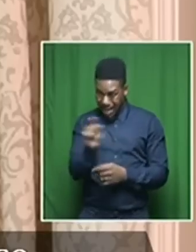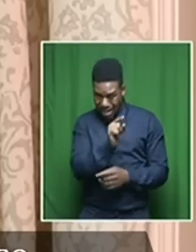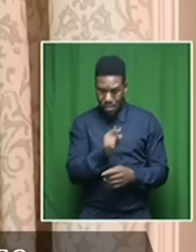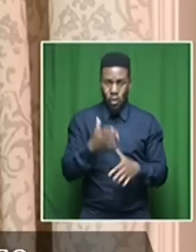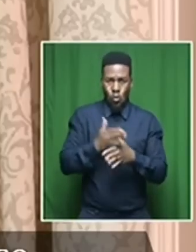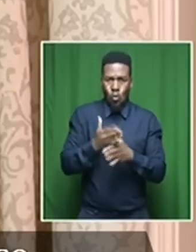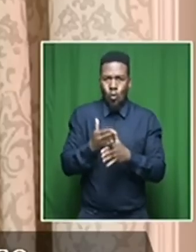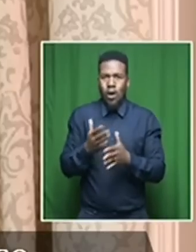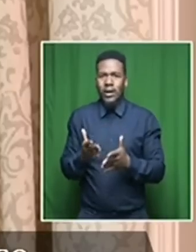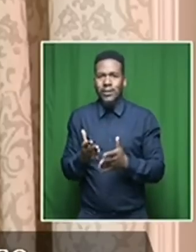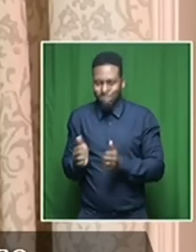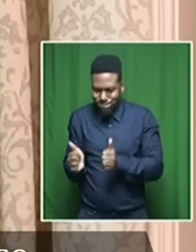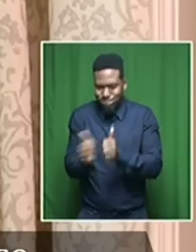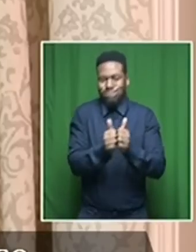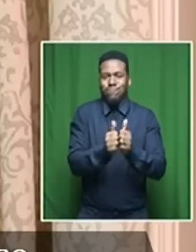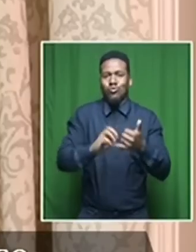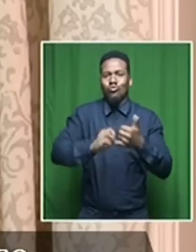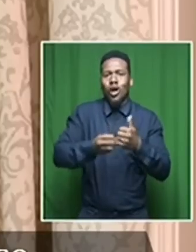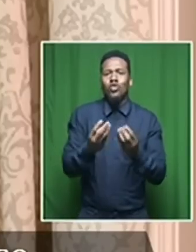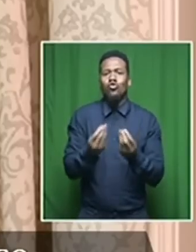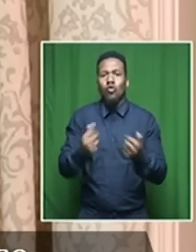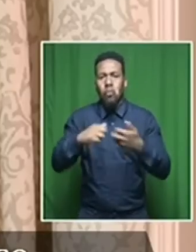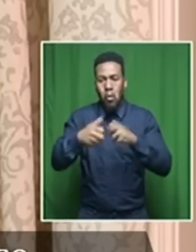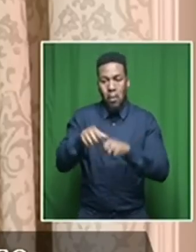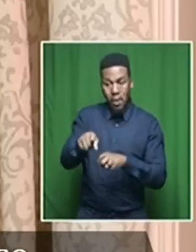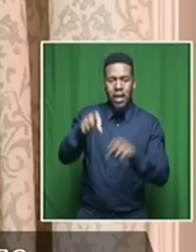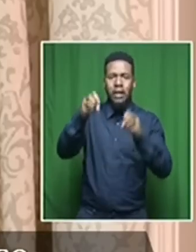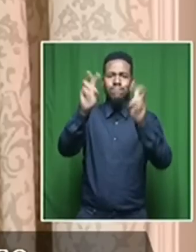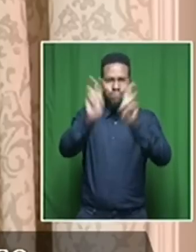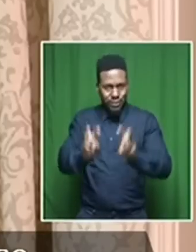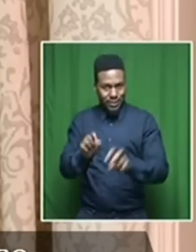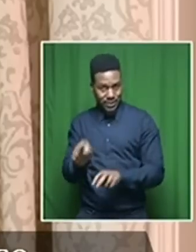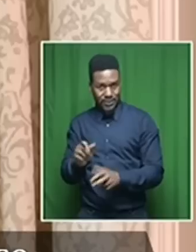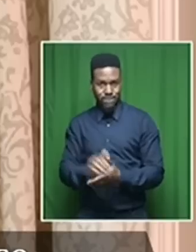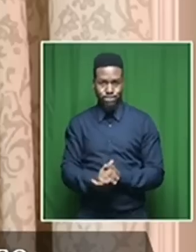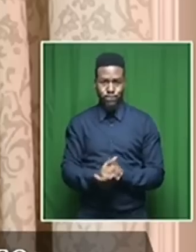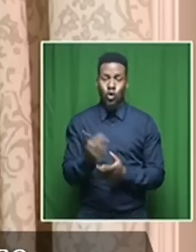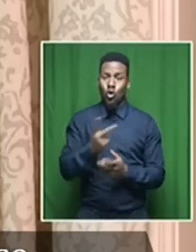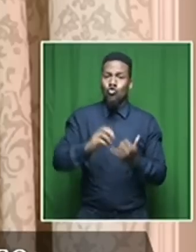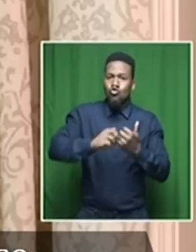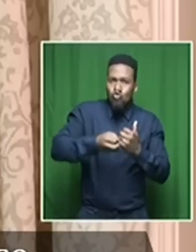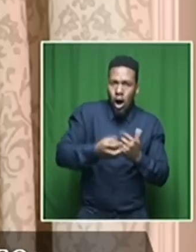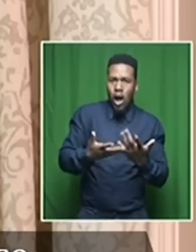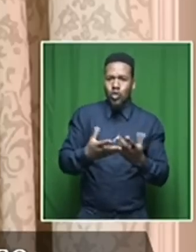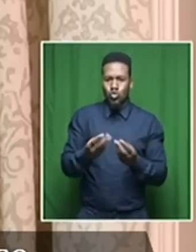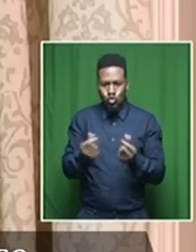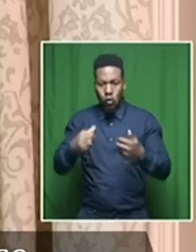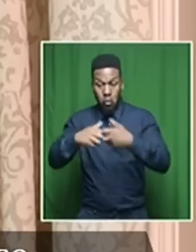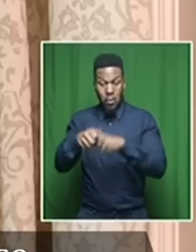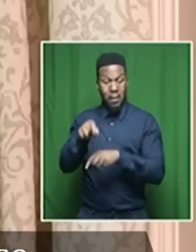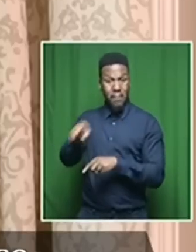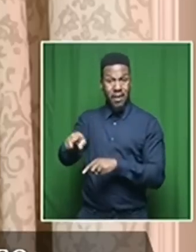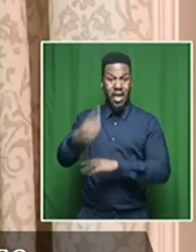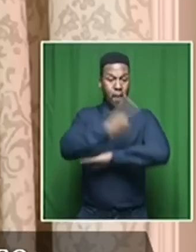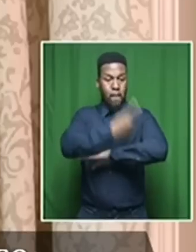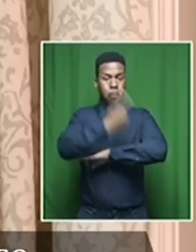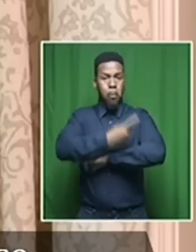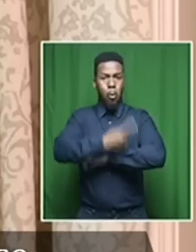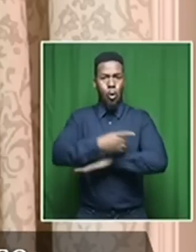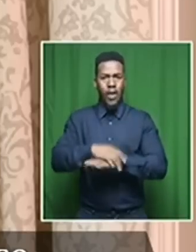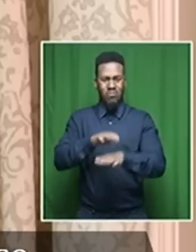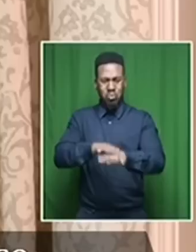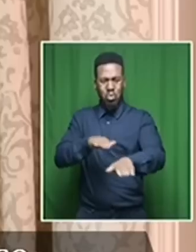electricity challenge and also working closely to relieve congestion at our ports and increase